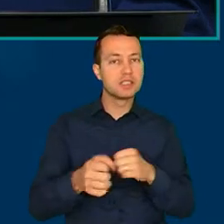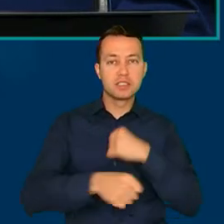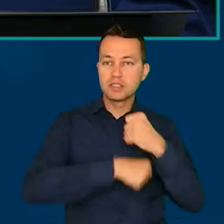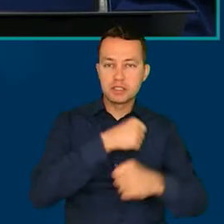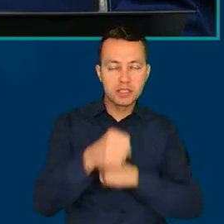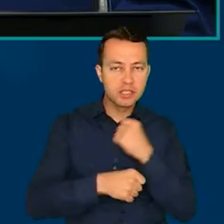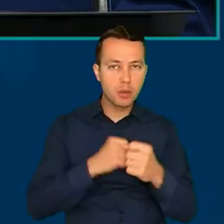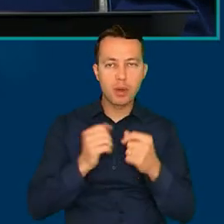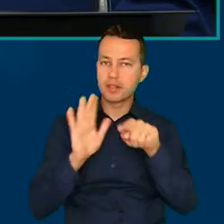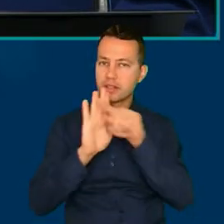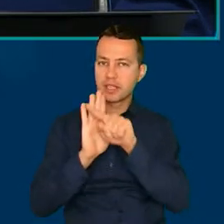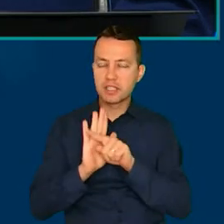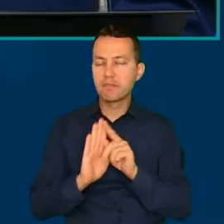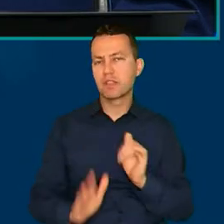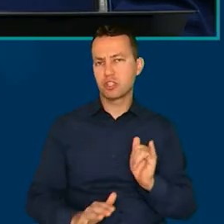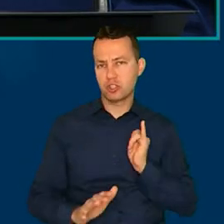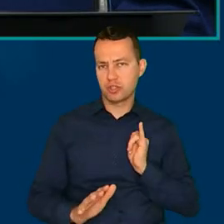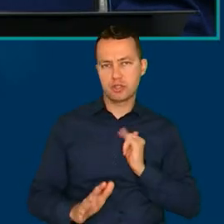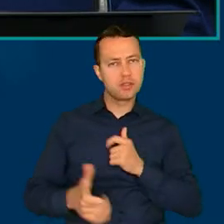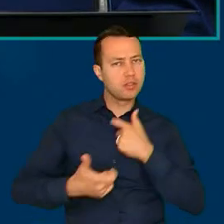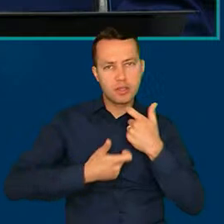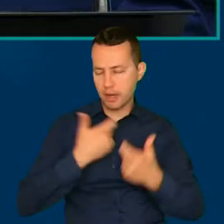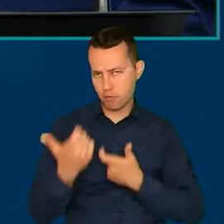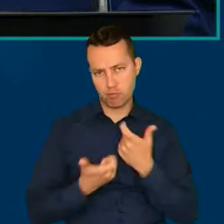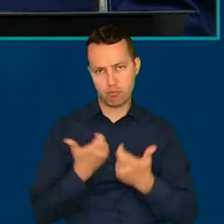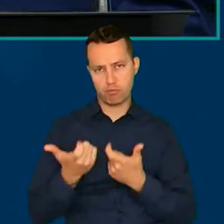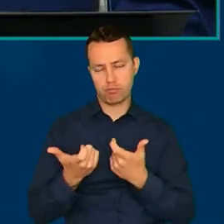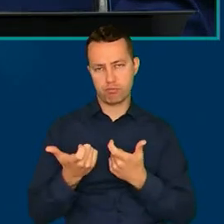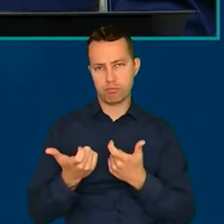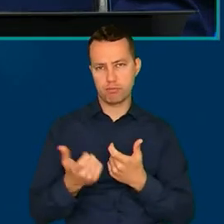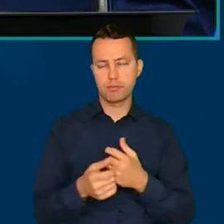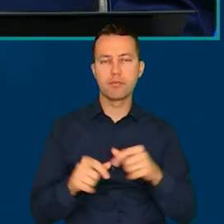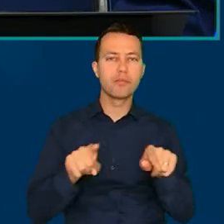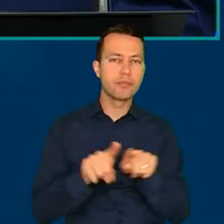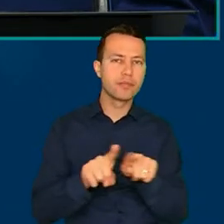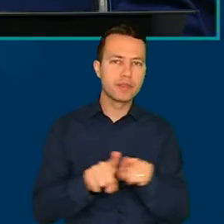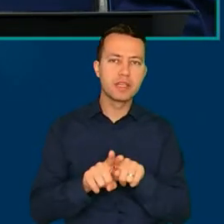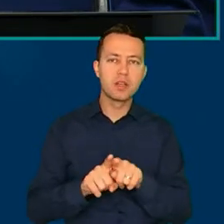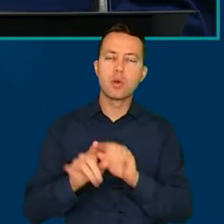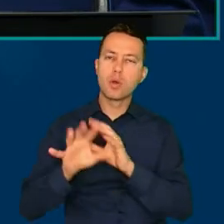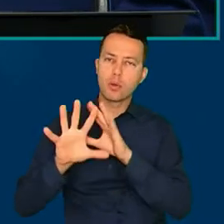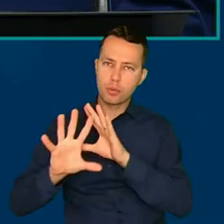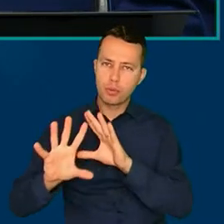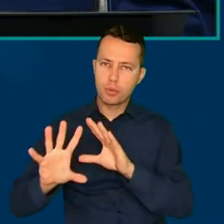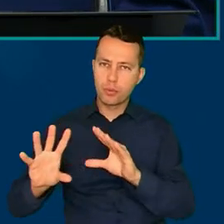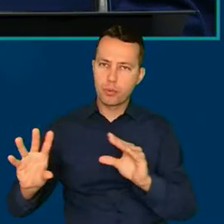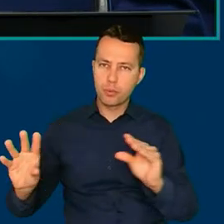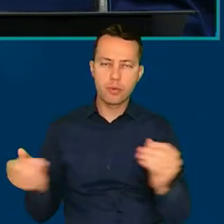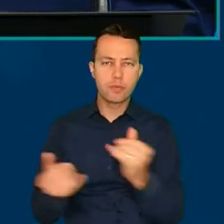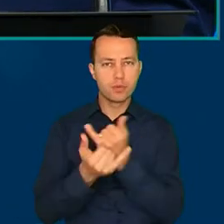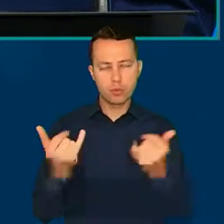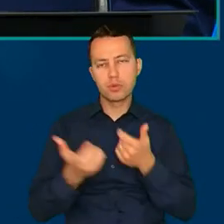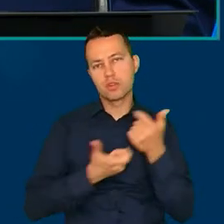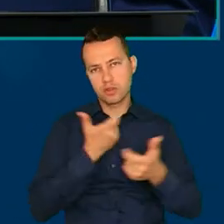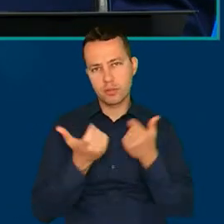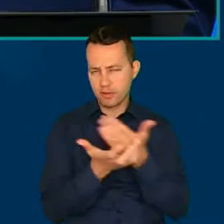can be caused by their operation. They should prevent such a negative impact, and